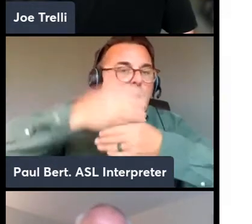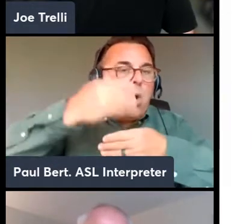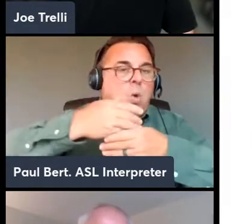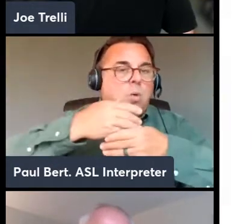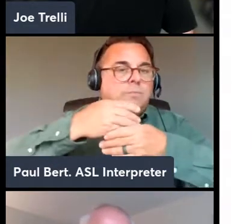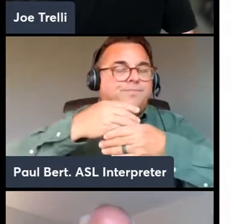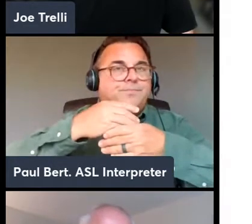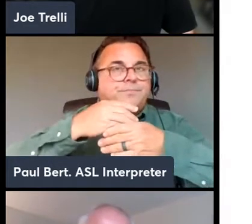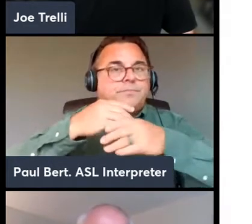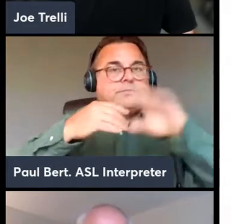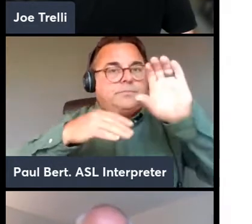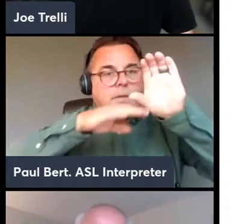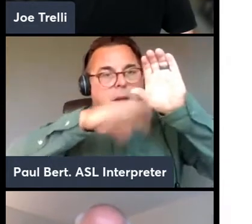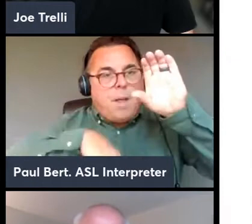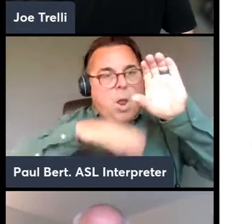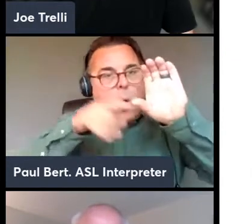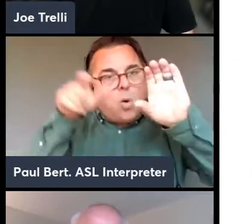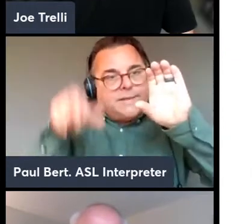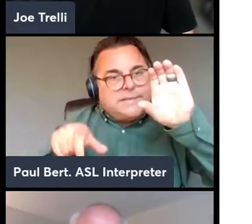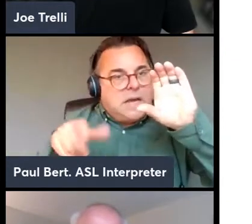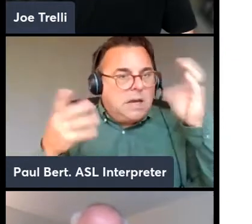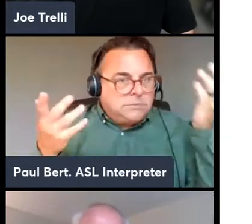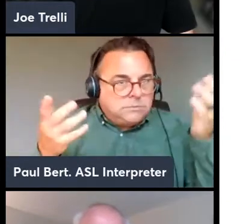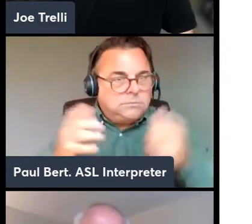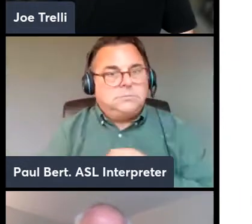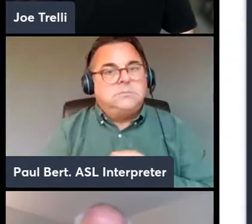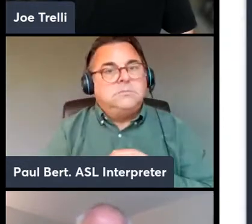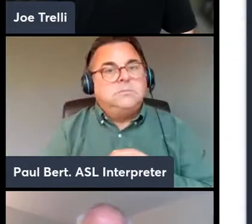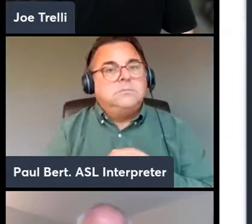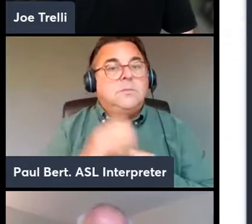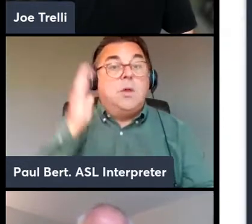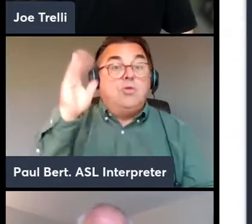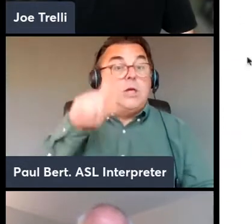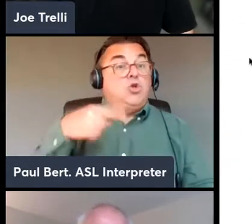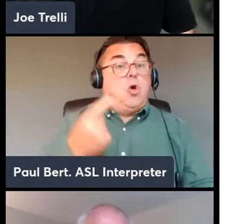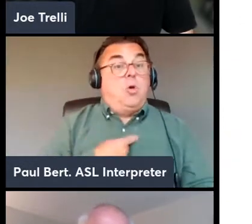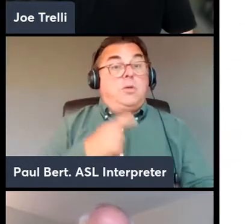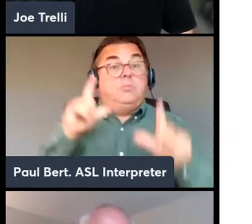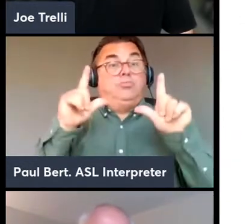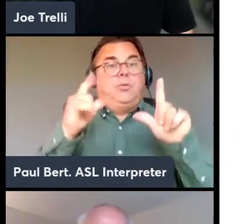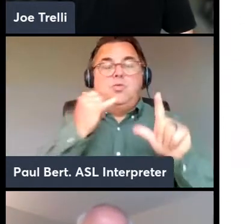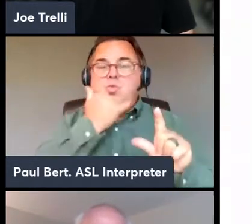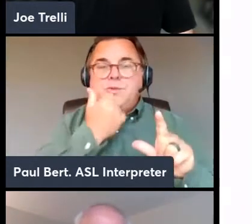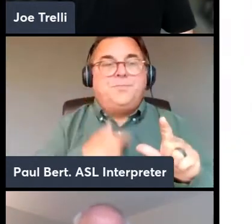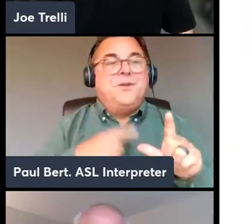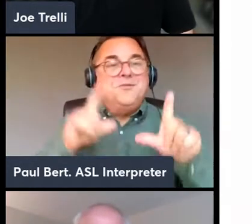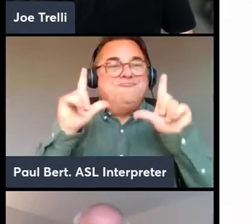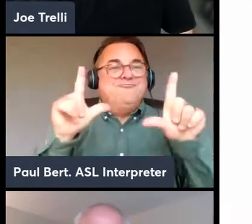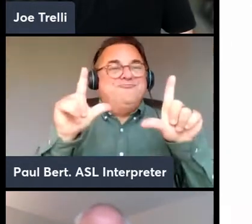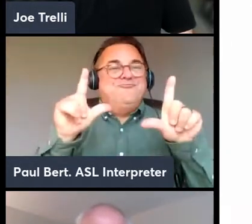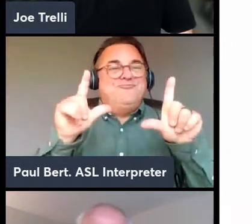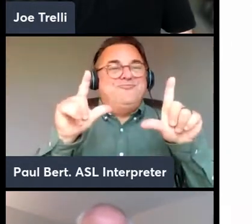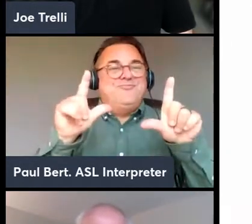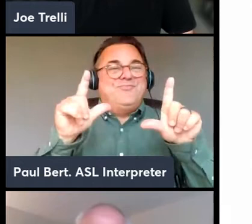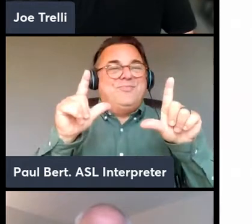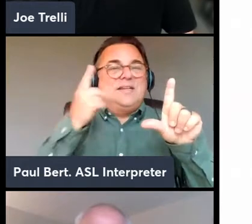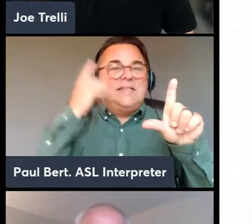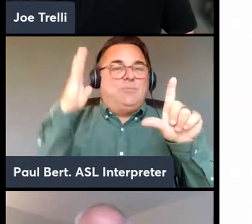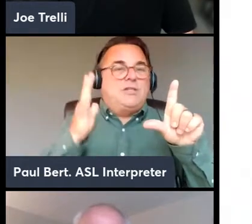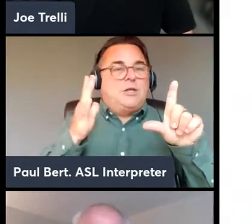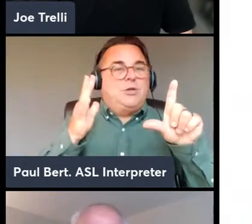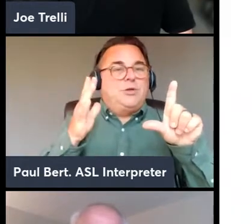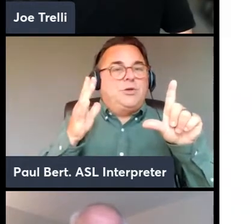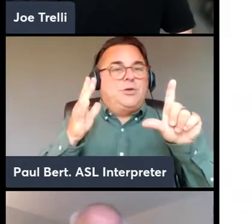the video windows on below or on the side. We have presenter only, we have presenter only, so that the presenter is